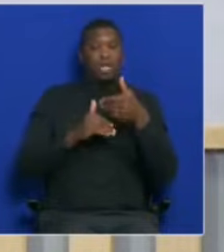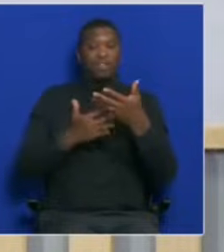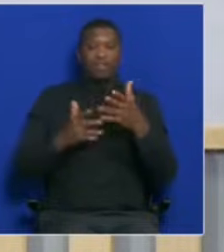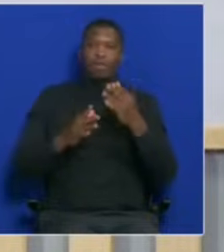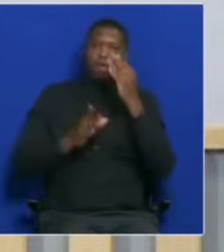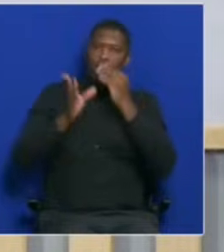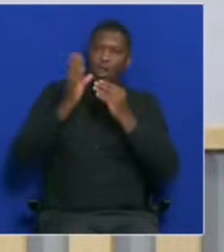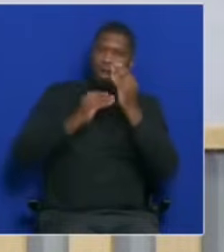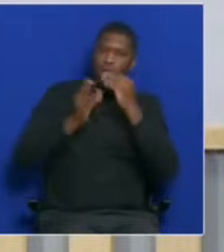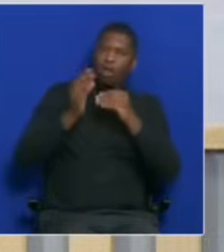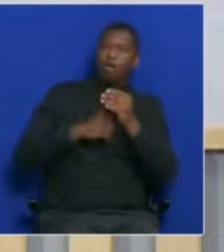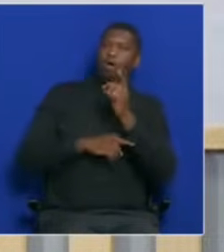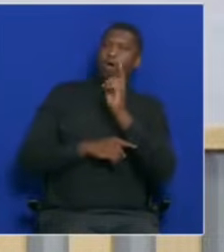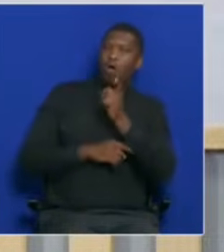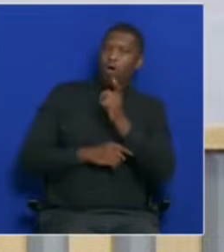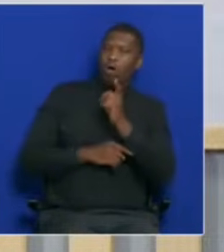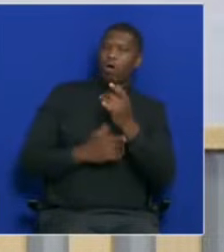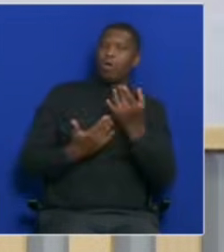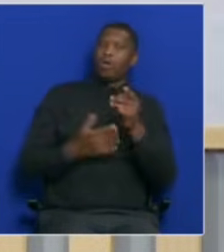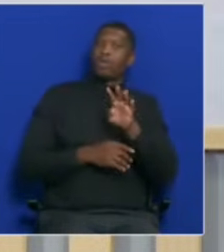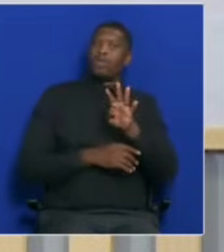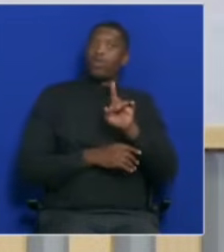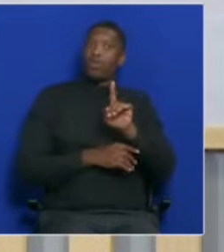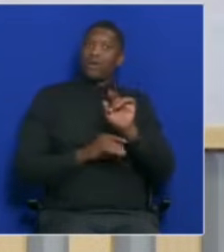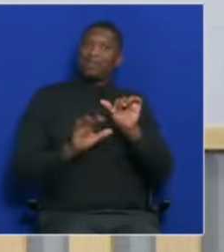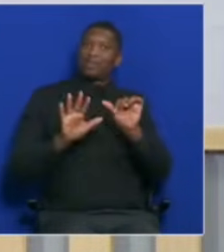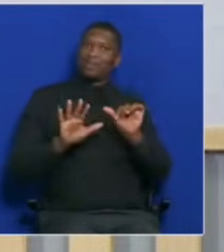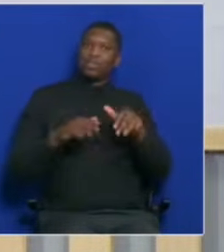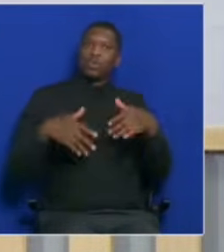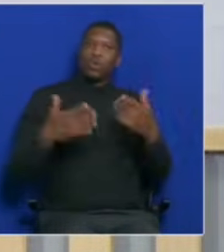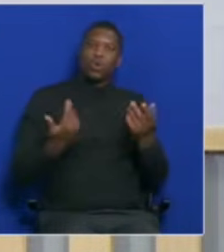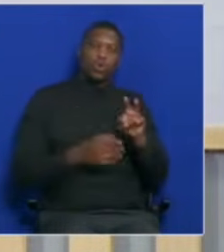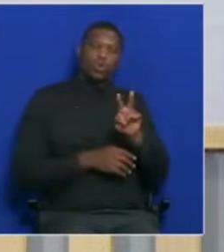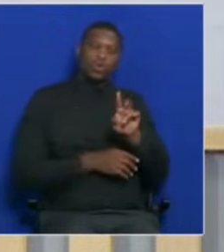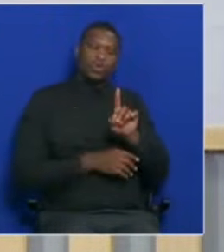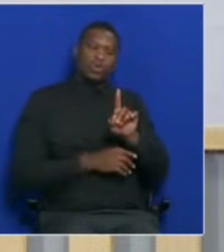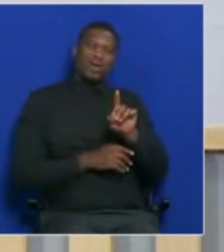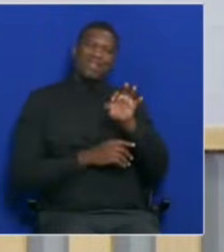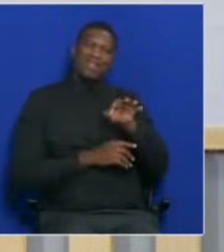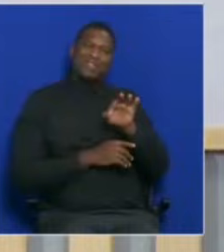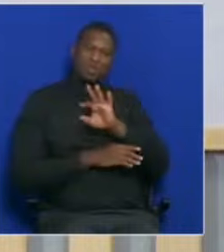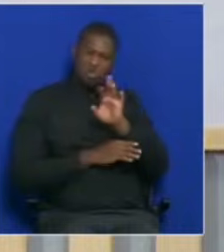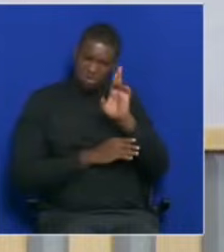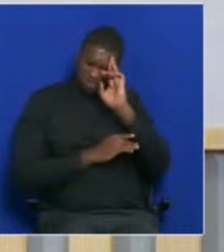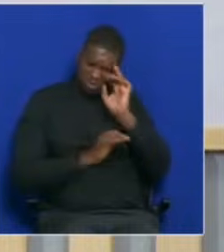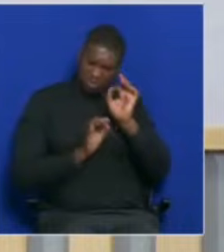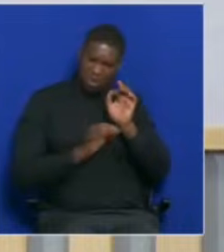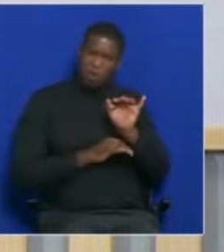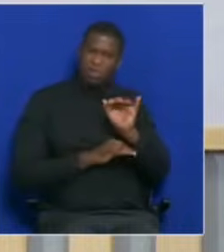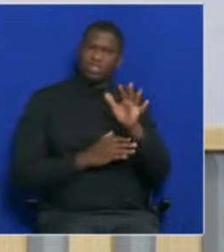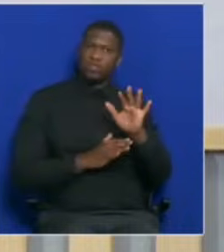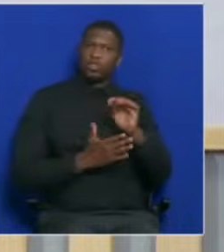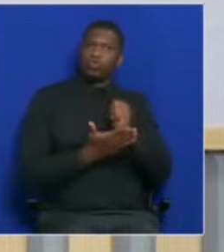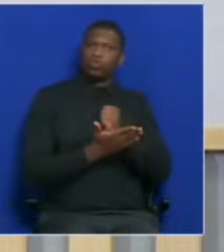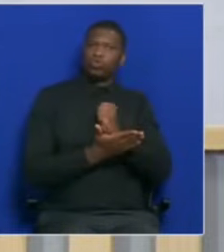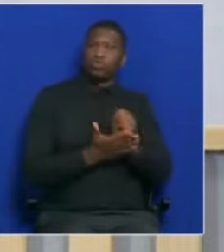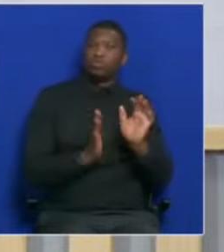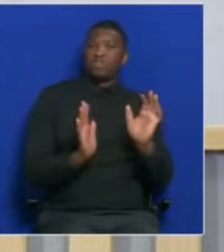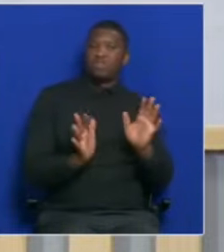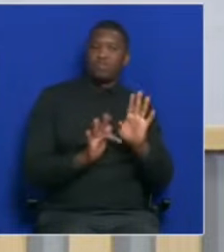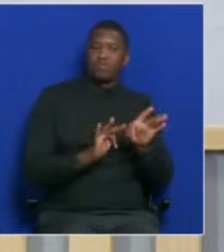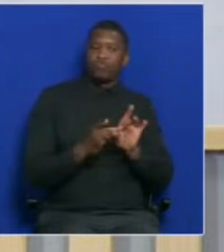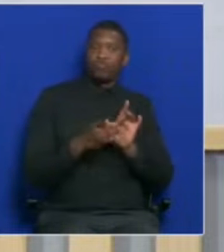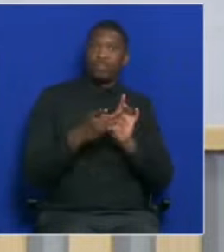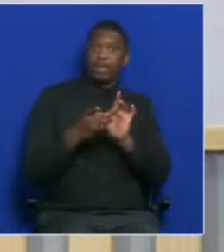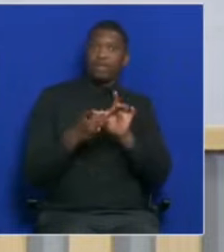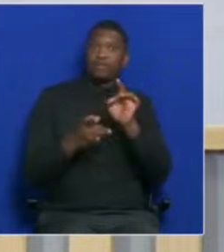a 41-6 or a 28-13, I can't remember which is which, has been authorized in relation to the